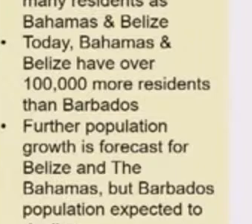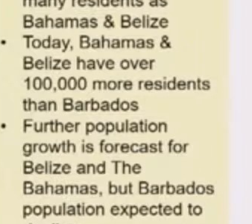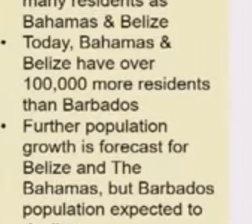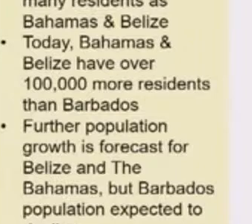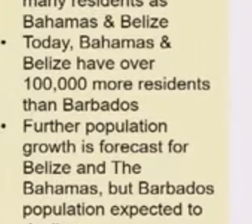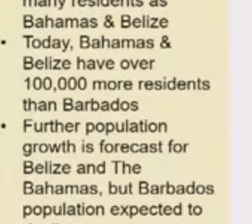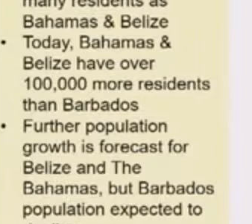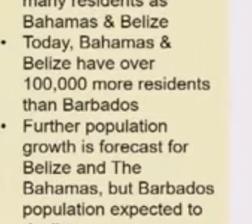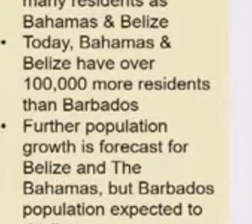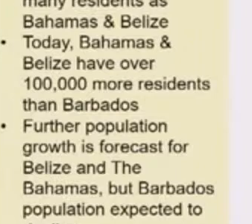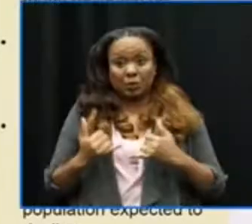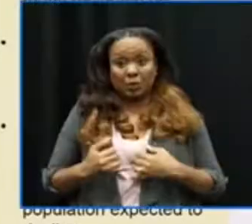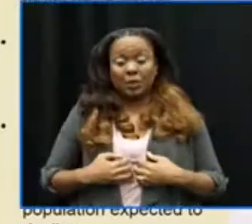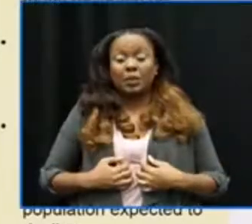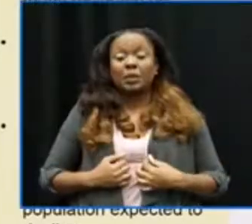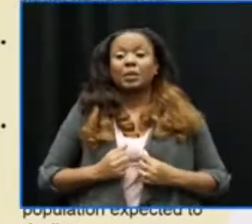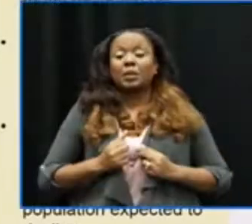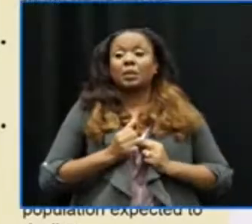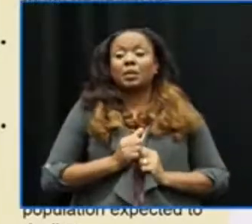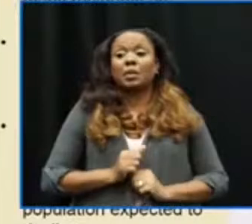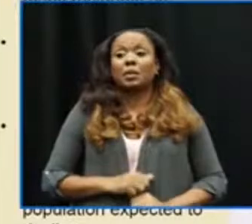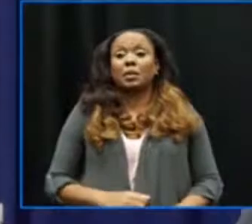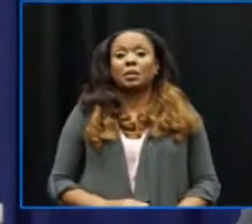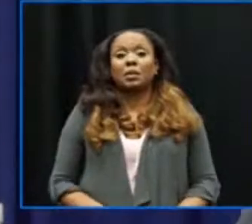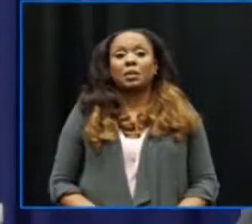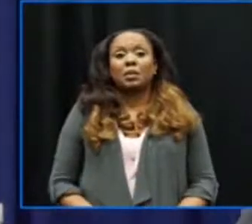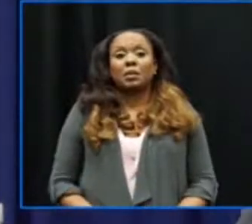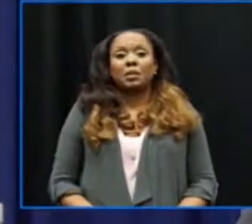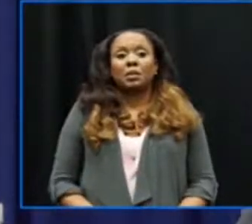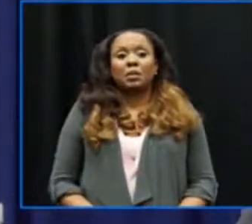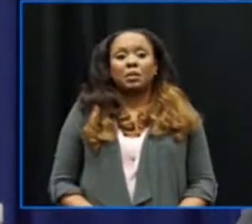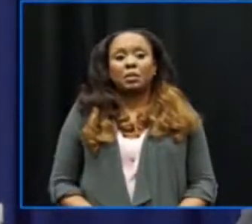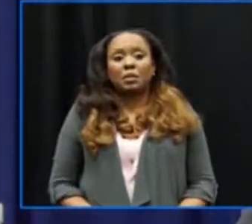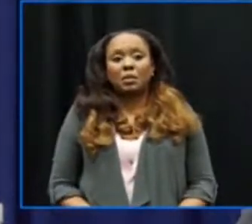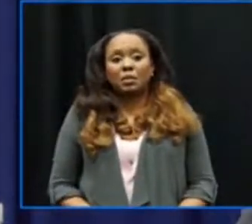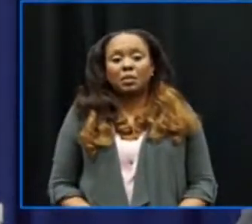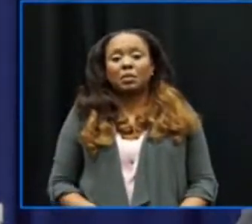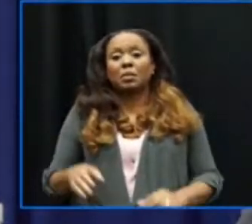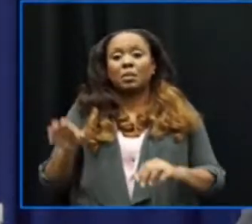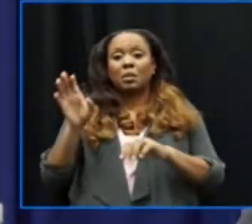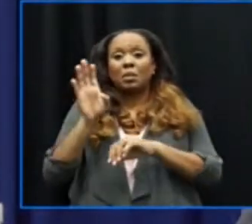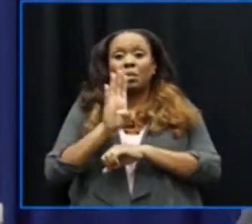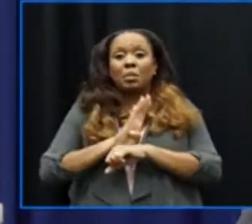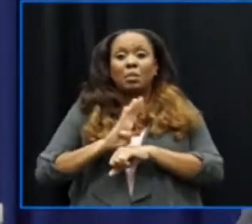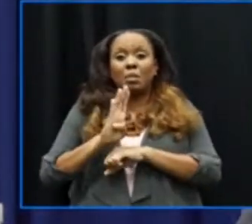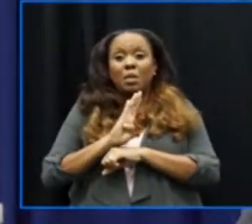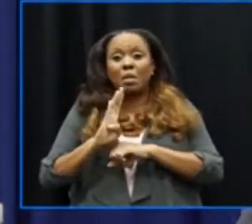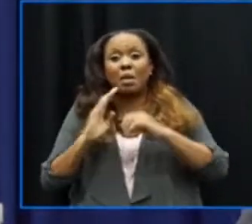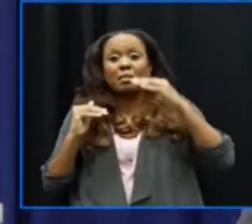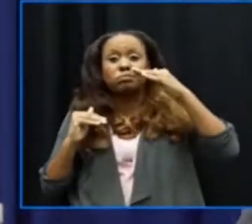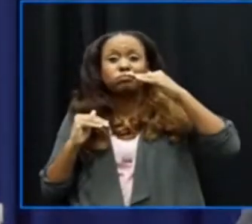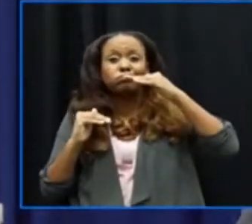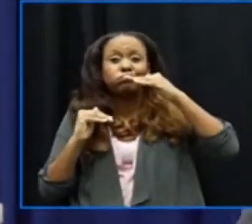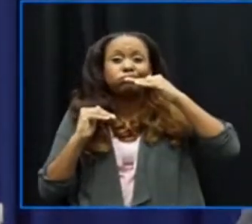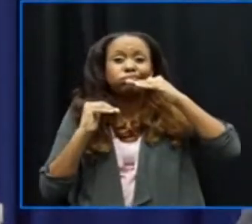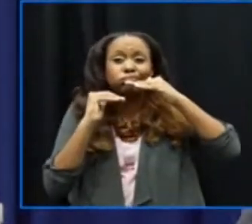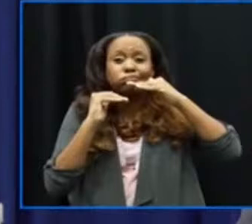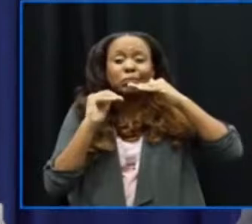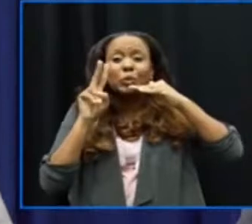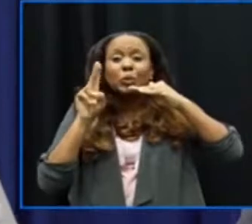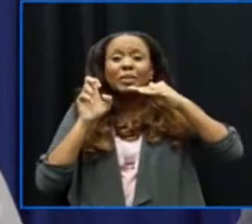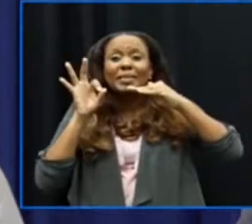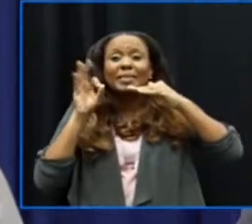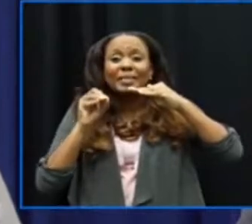Today, as we speak, Barbados is struggling to get to 290,000, and Bahamas and Belize